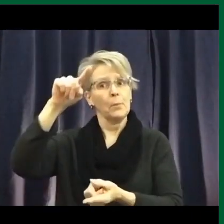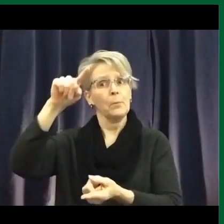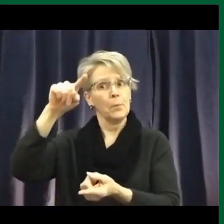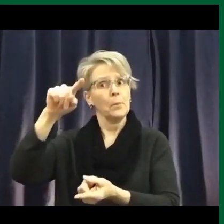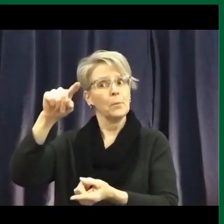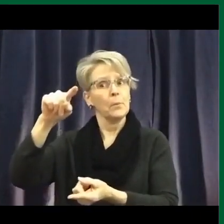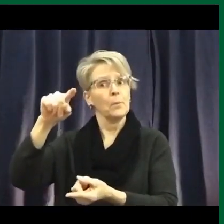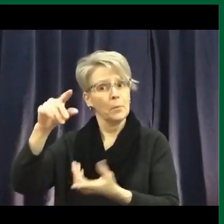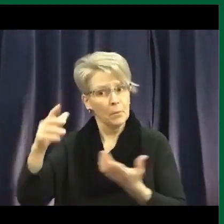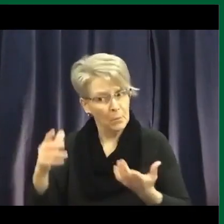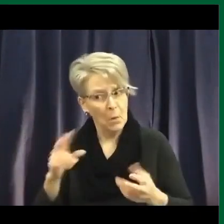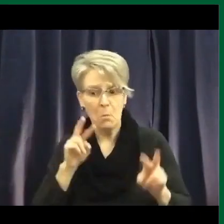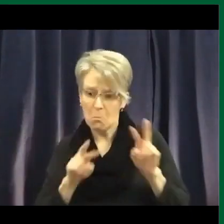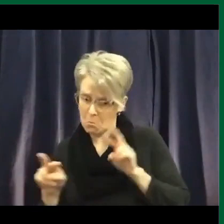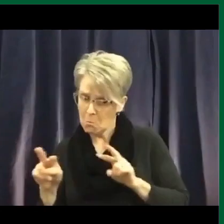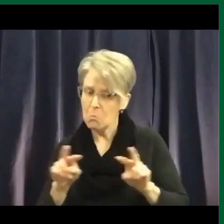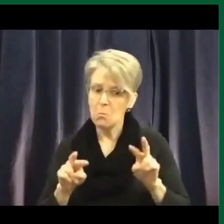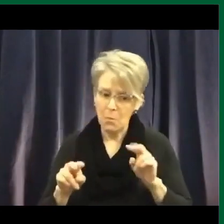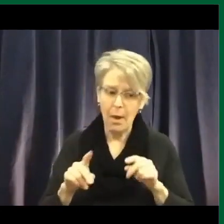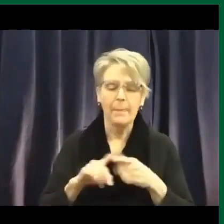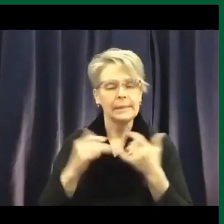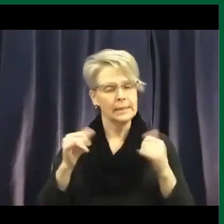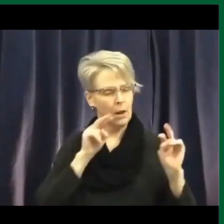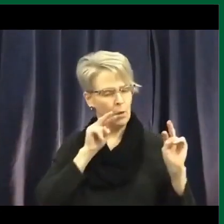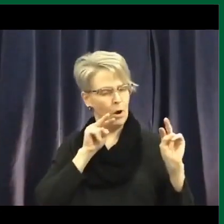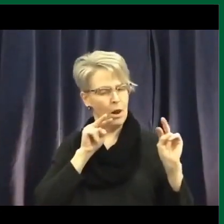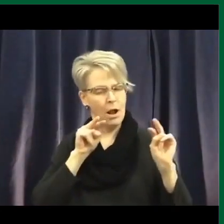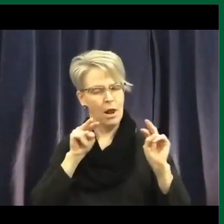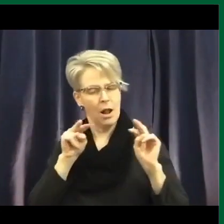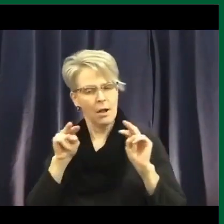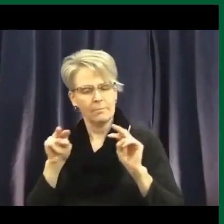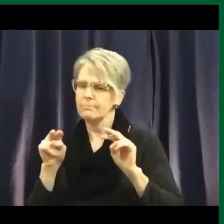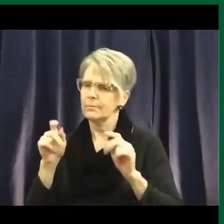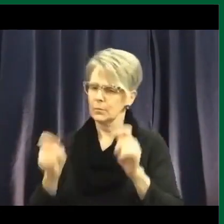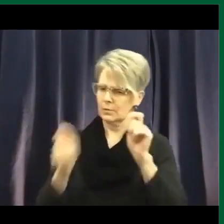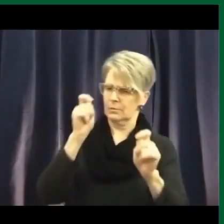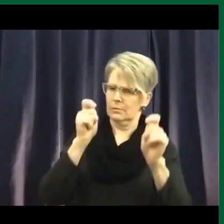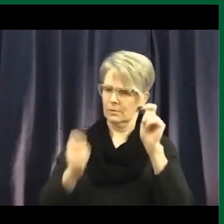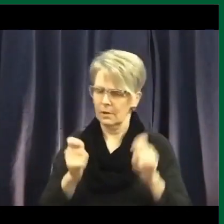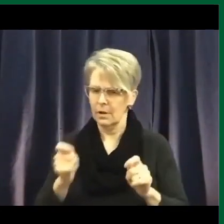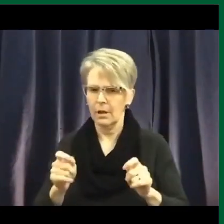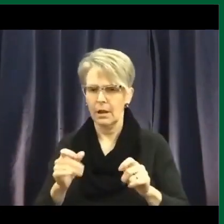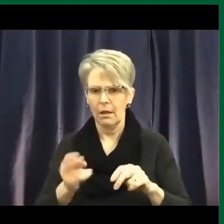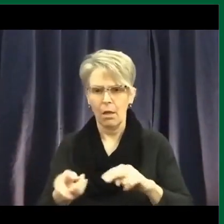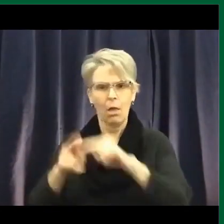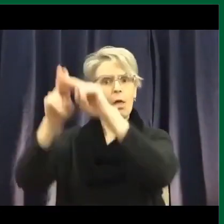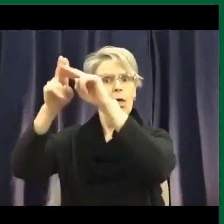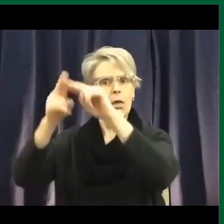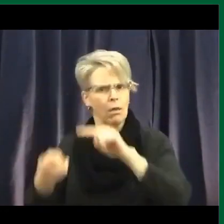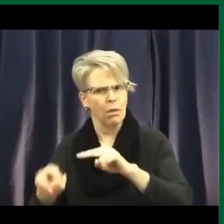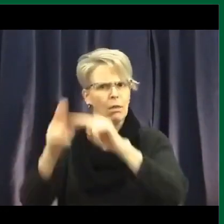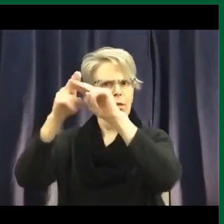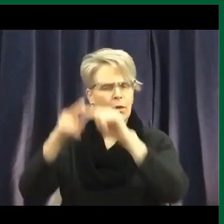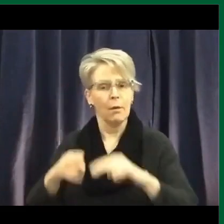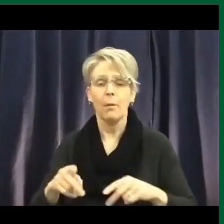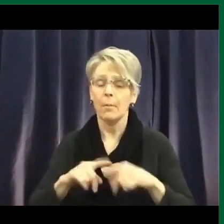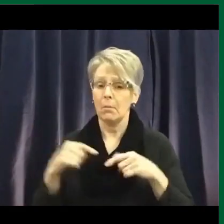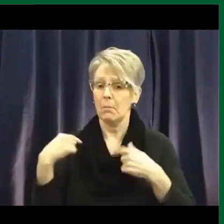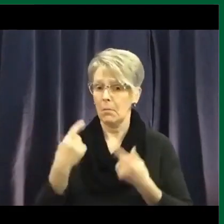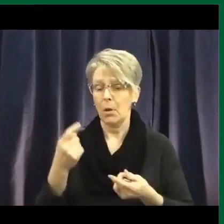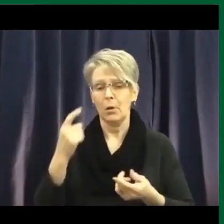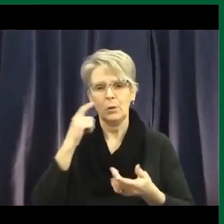provincial variations. But, we'll continue to watch very closely any fluctuations in case numbers. For several weeks now, we've been seeing a bit of a concern